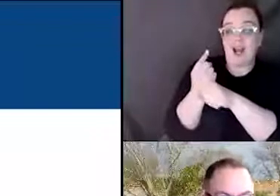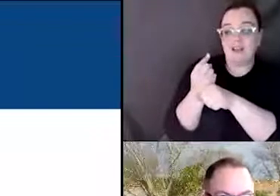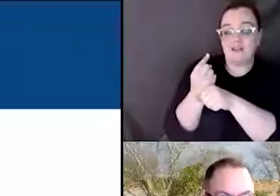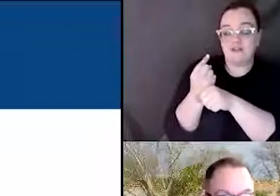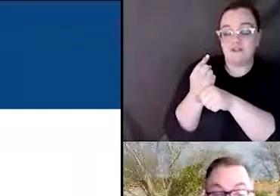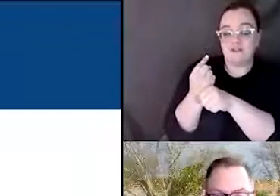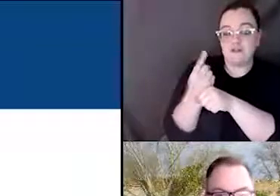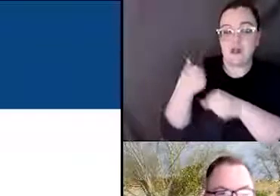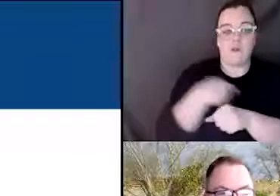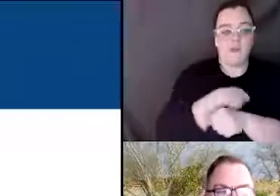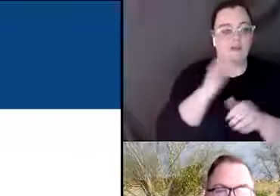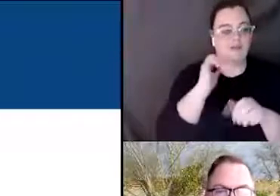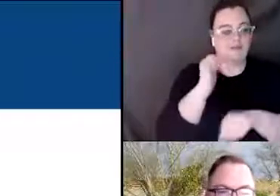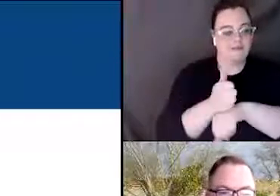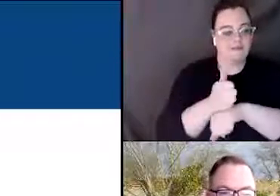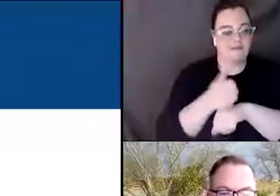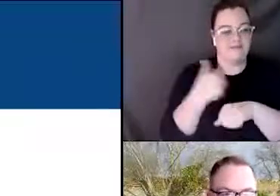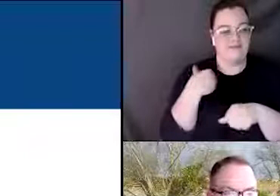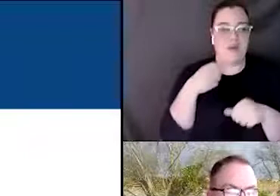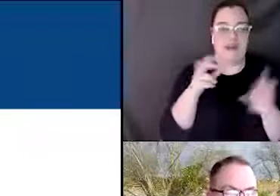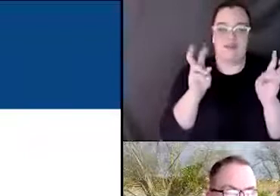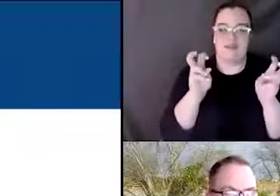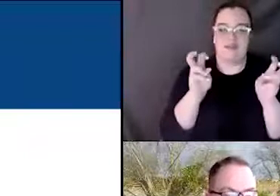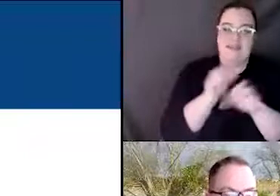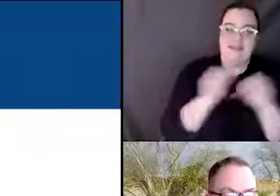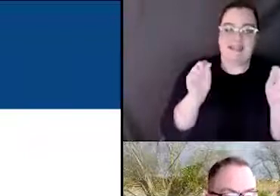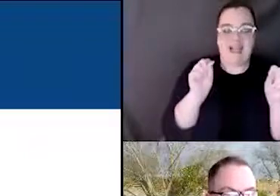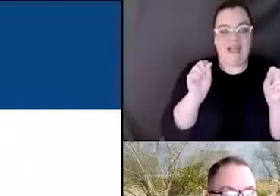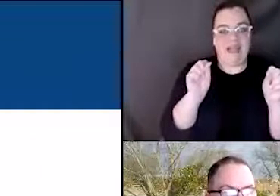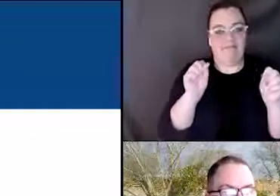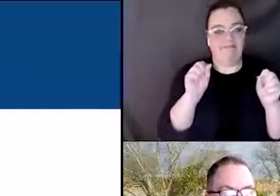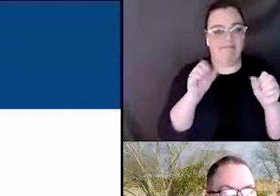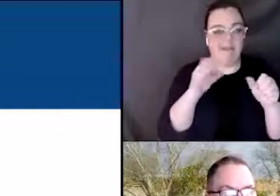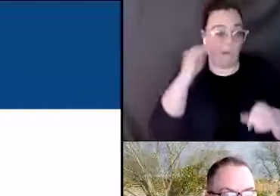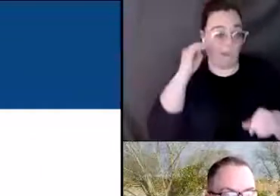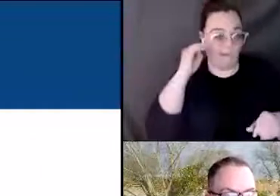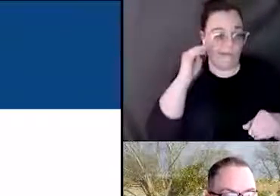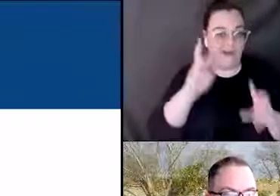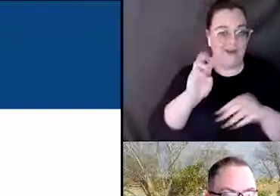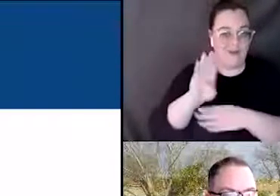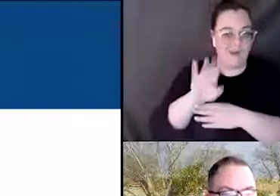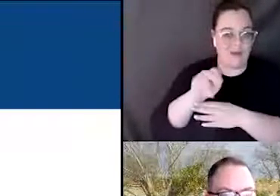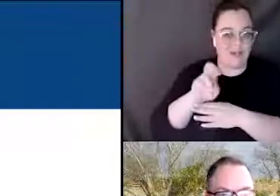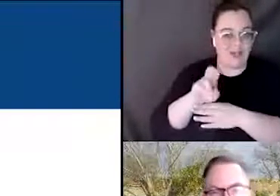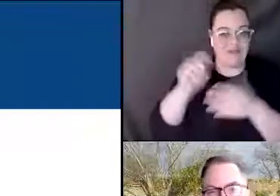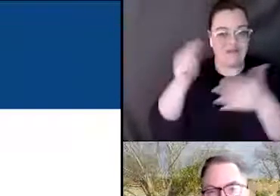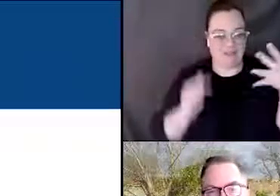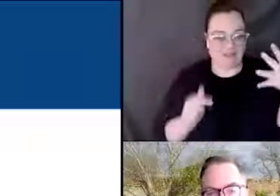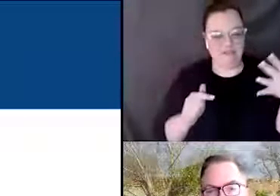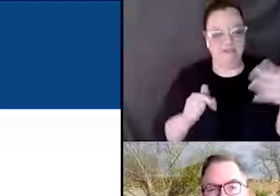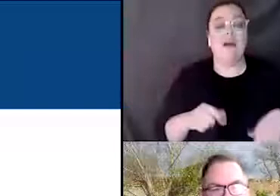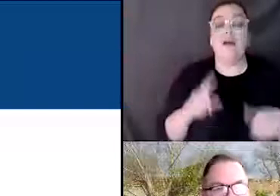we had what we call Safer at Home webinar series because of course of COVID. And as I mentioned earlier, the first one was